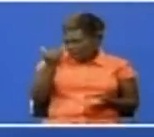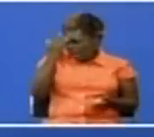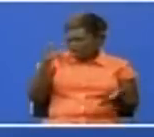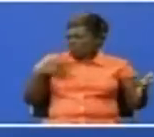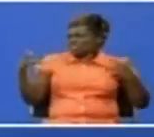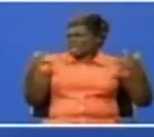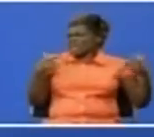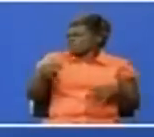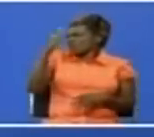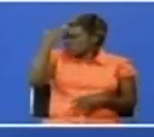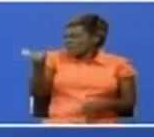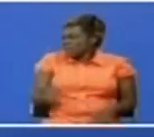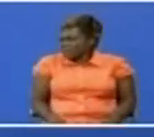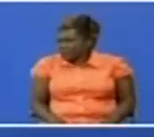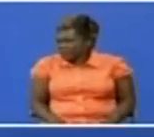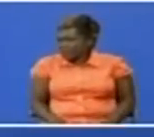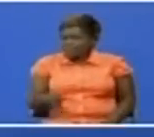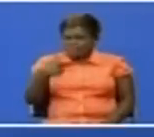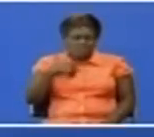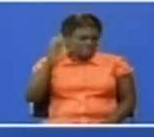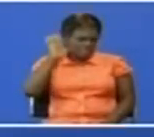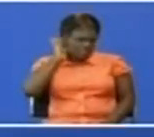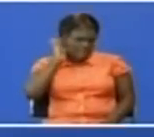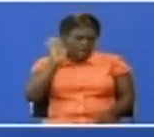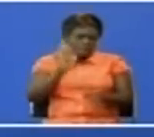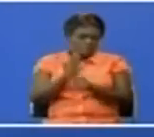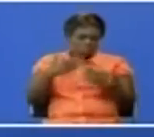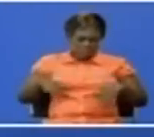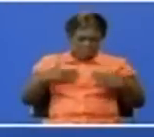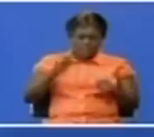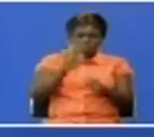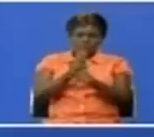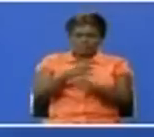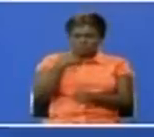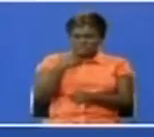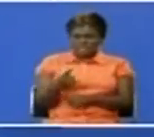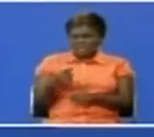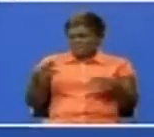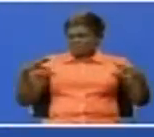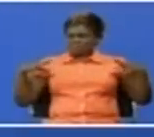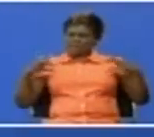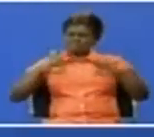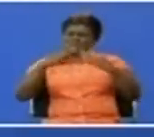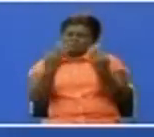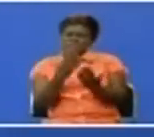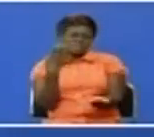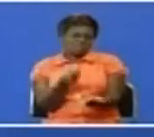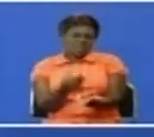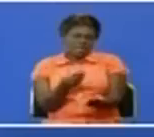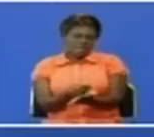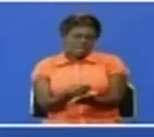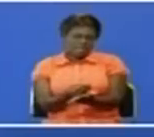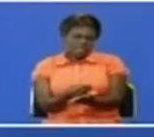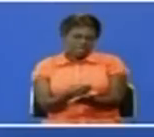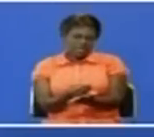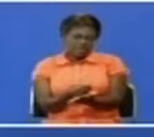them? And then, you know, I heard Betty, a lot of people say, this guy is bragging with family money. Mm. And I'm like,